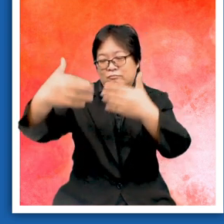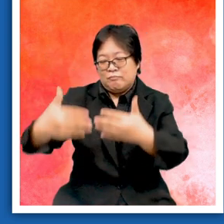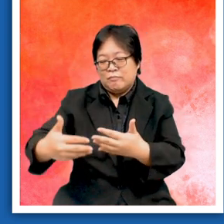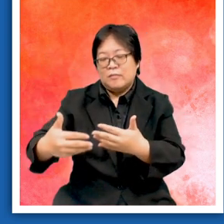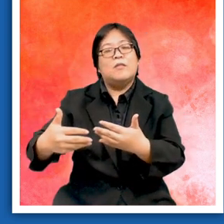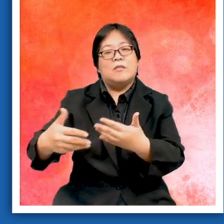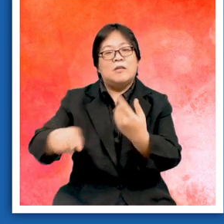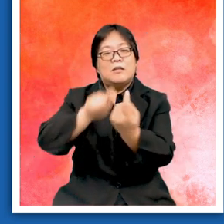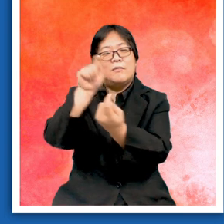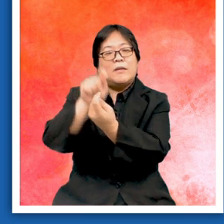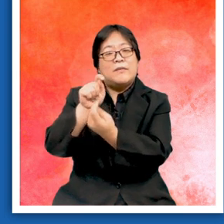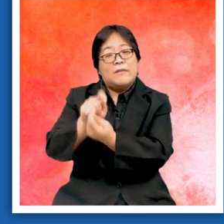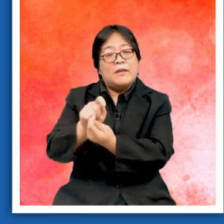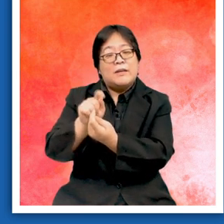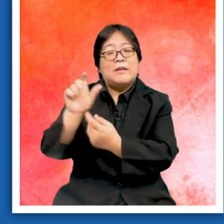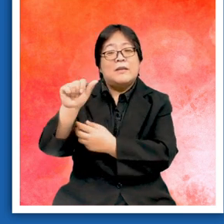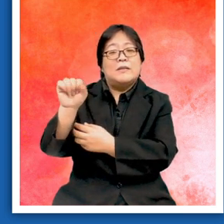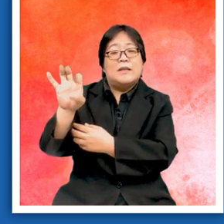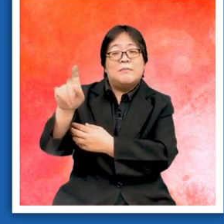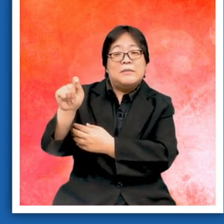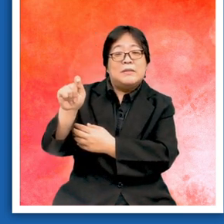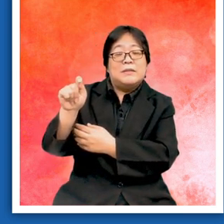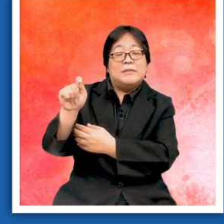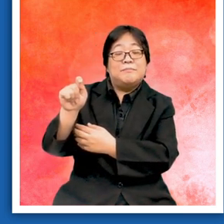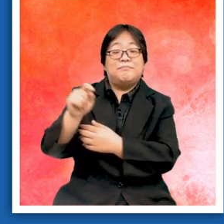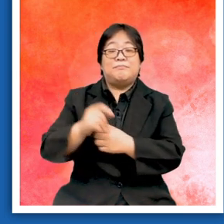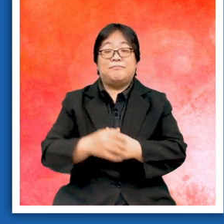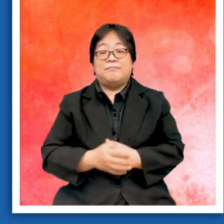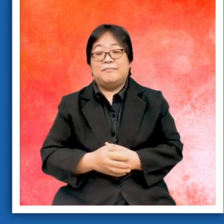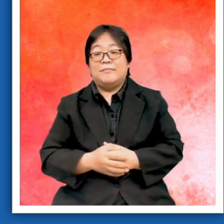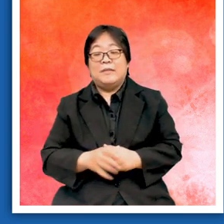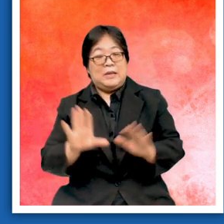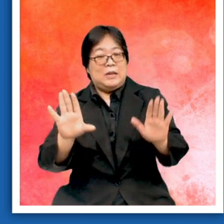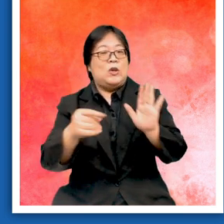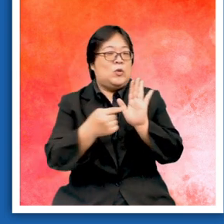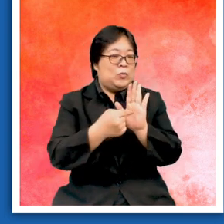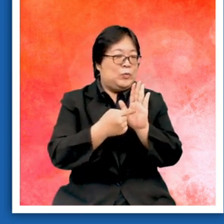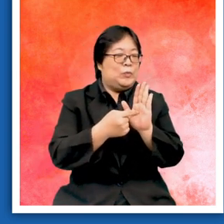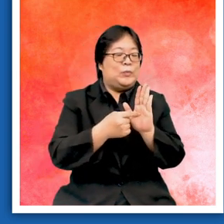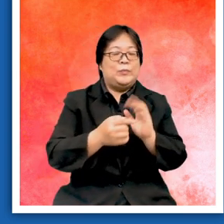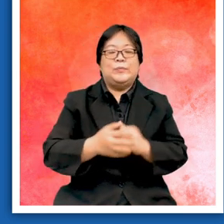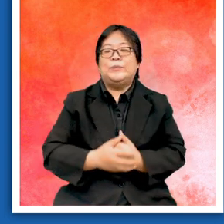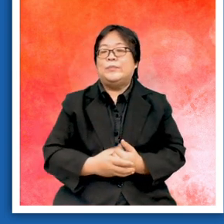specific assignment. Let me go to the assignment.